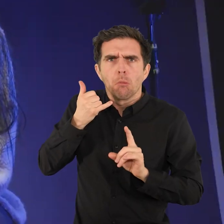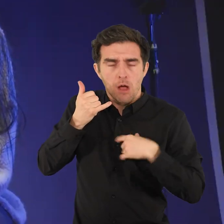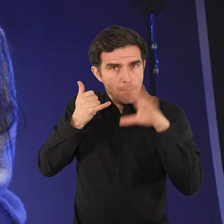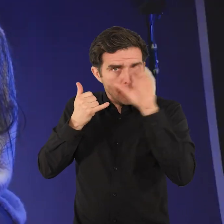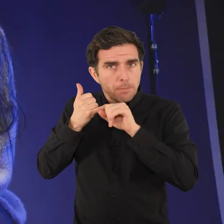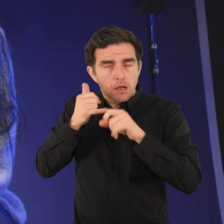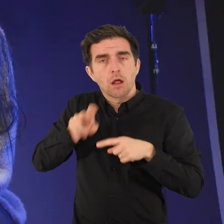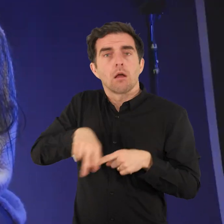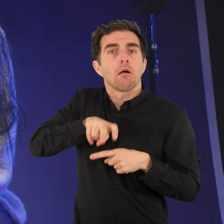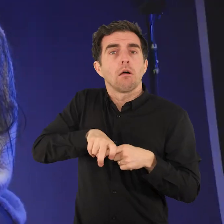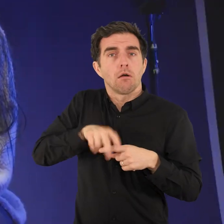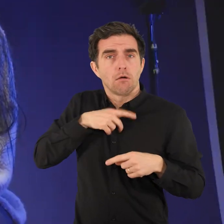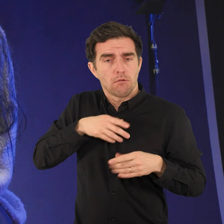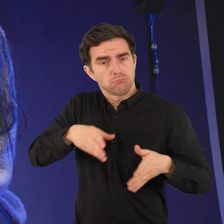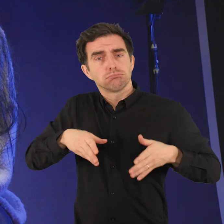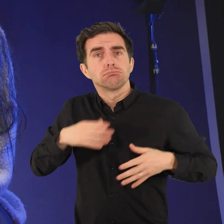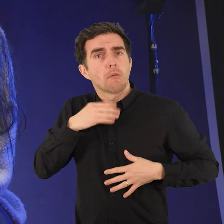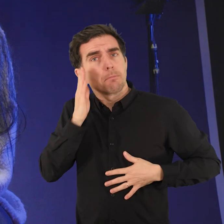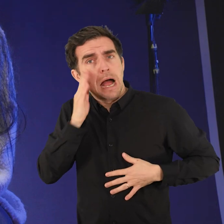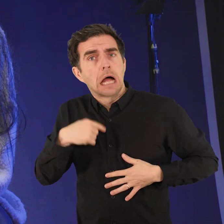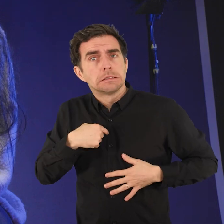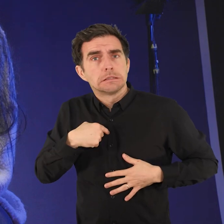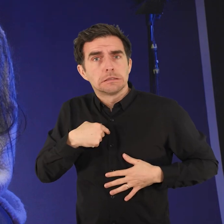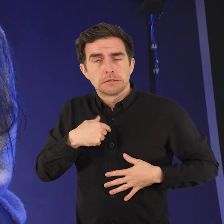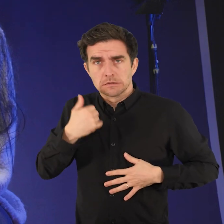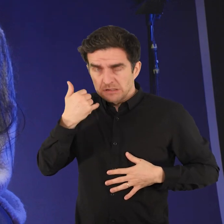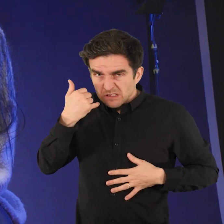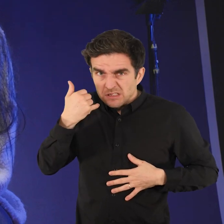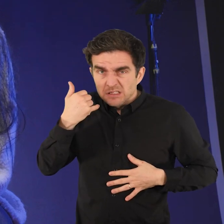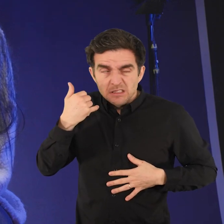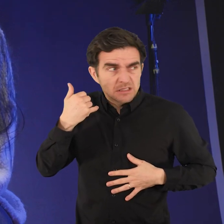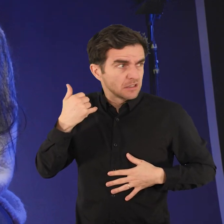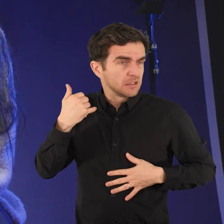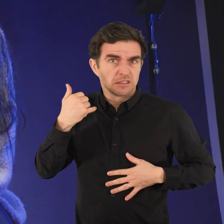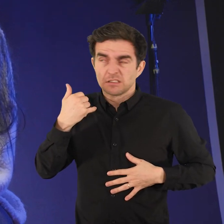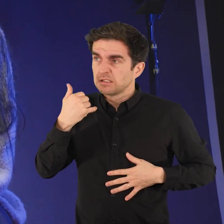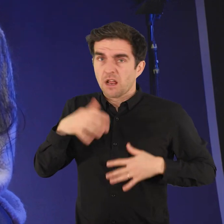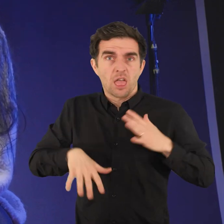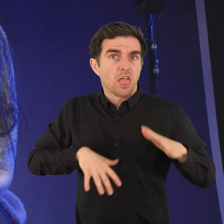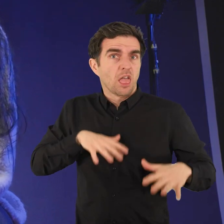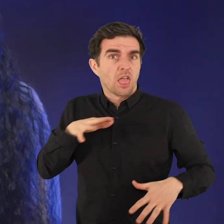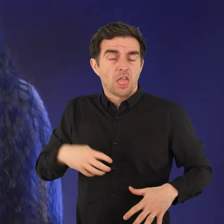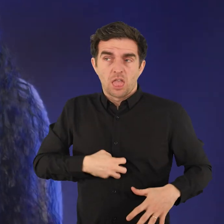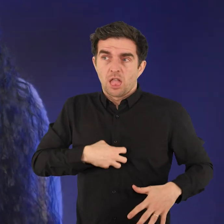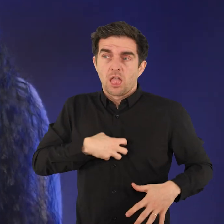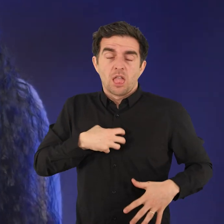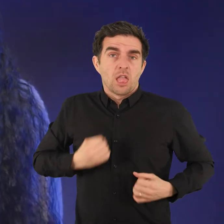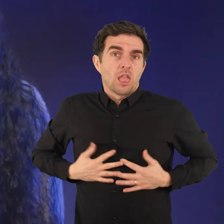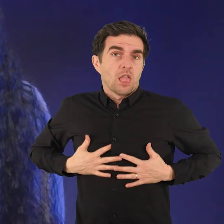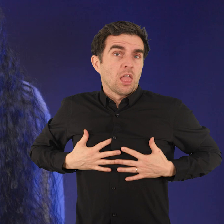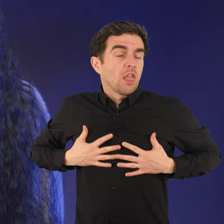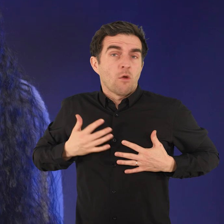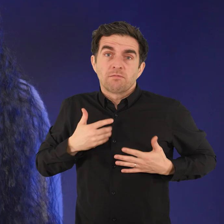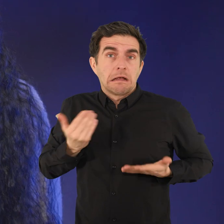that I was sitting at the edge of my bed, and it felt like I was sitting outside because I didn't feel secure anymore. When the war